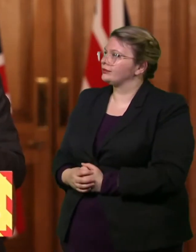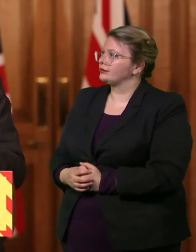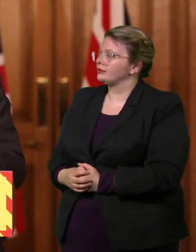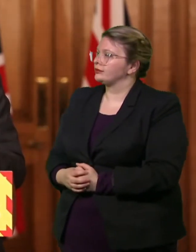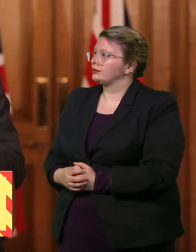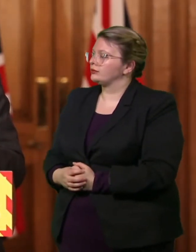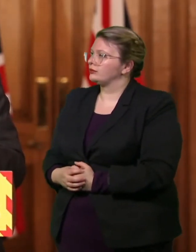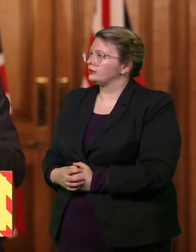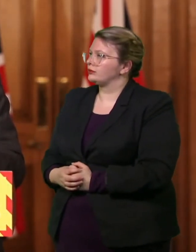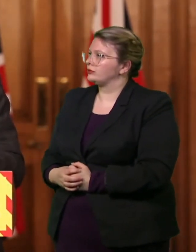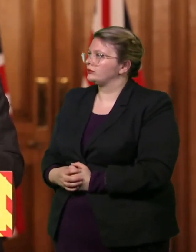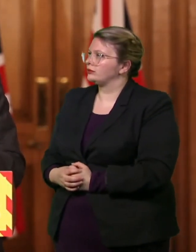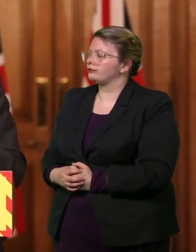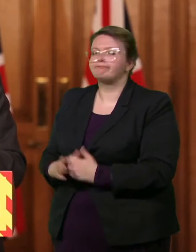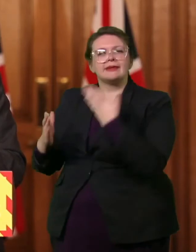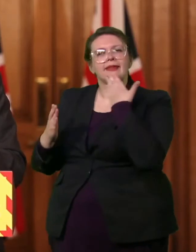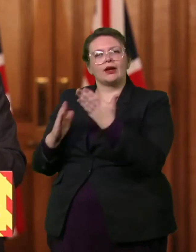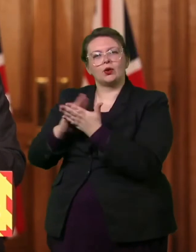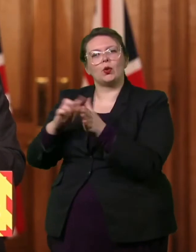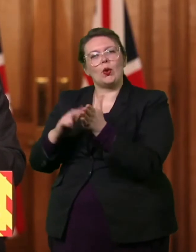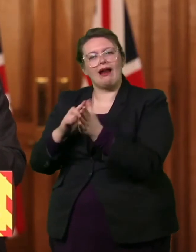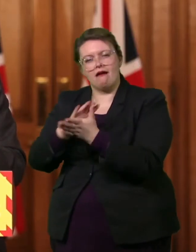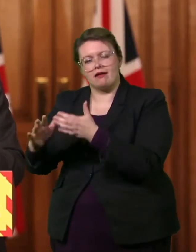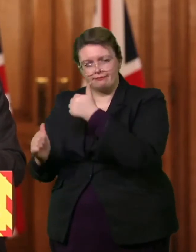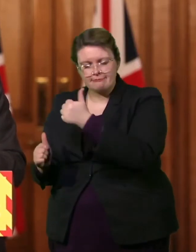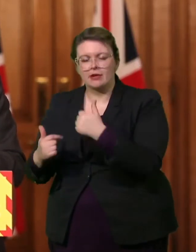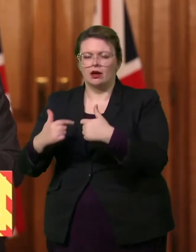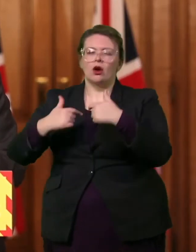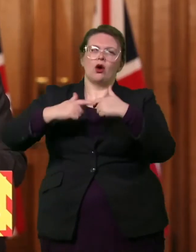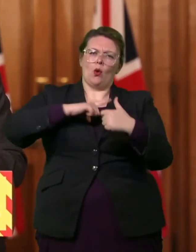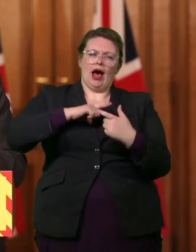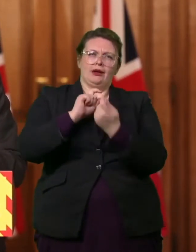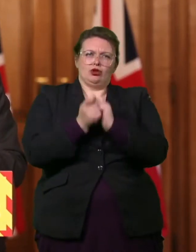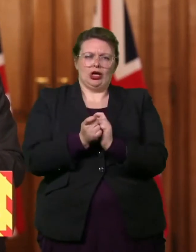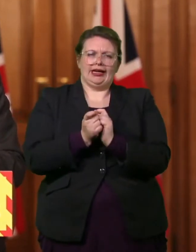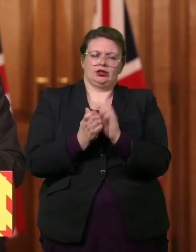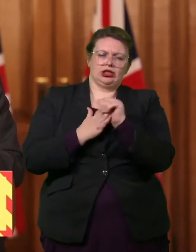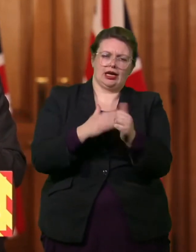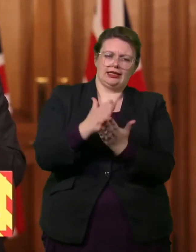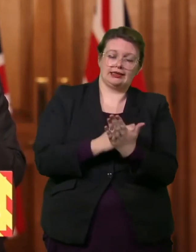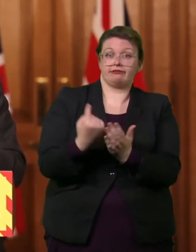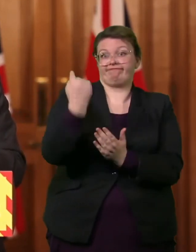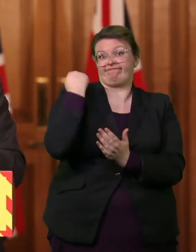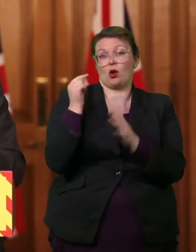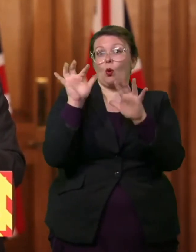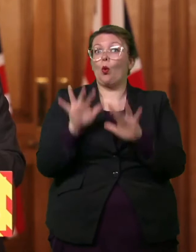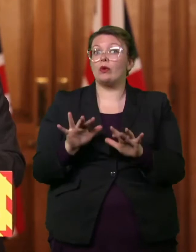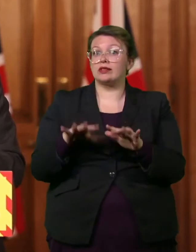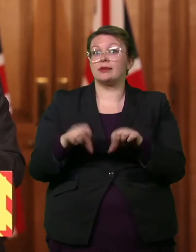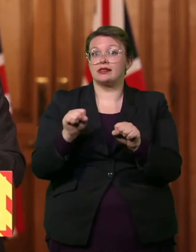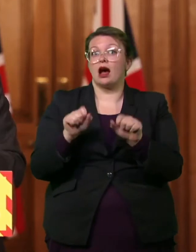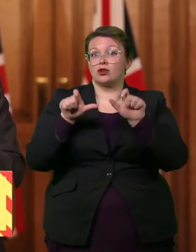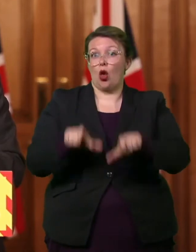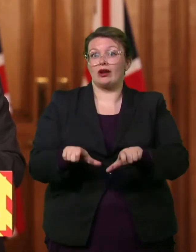because as we went into the lockdown over the autumn in November and then again at the start